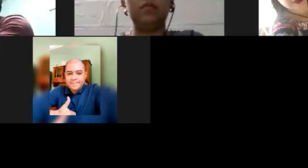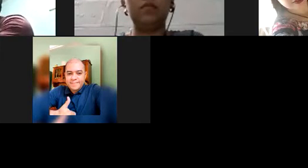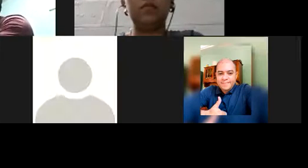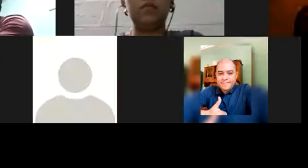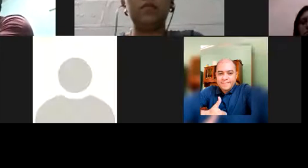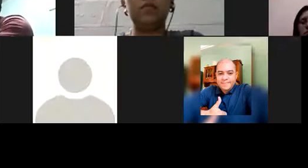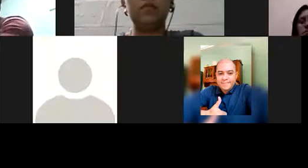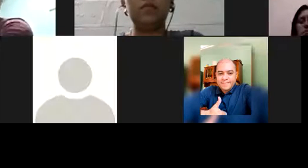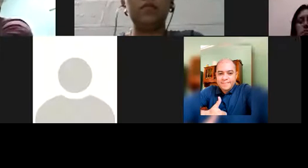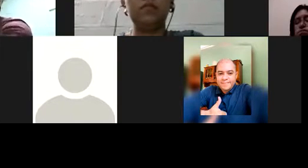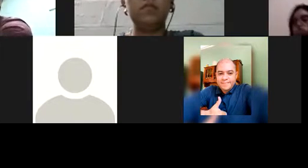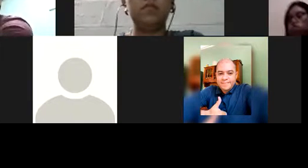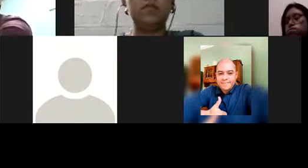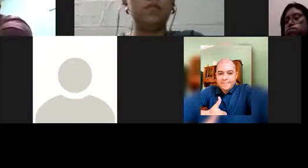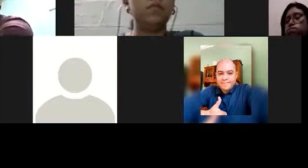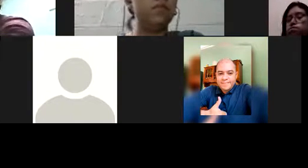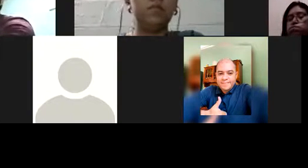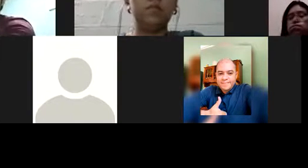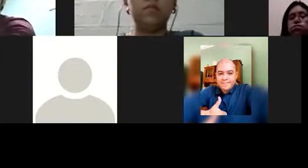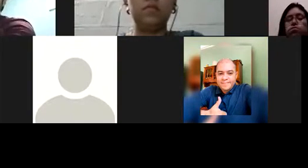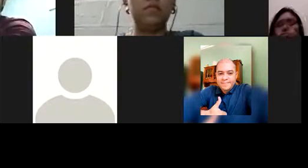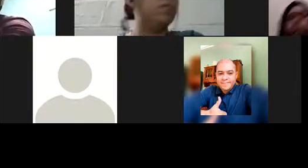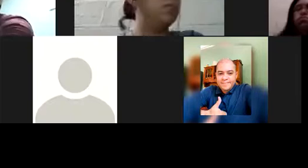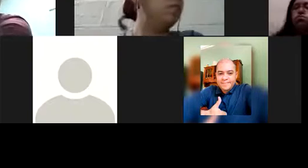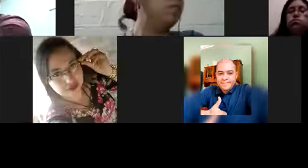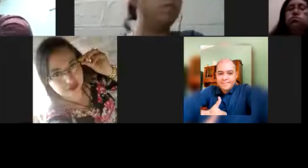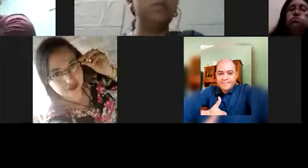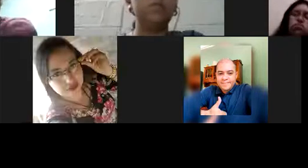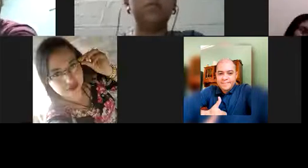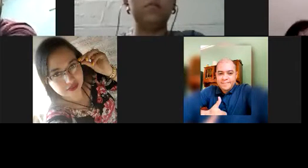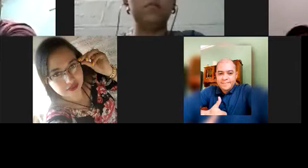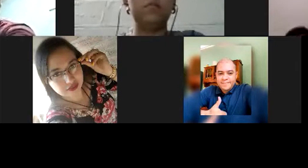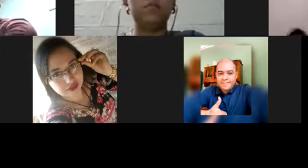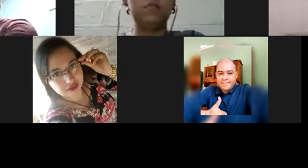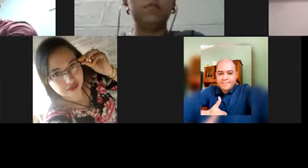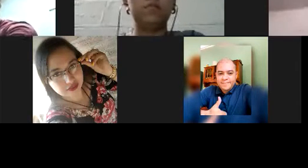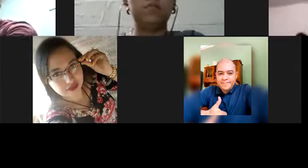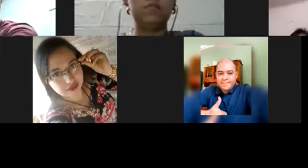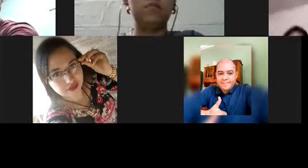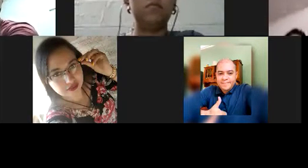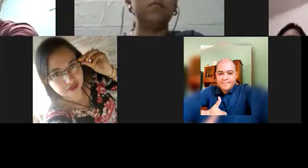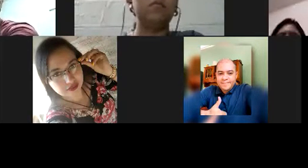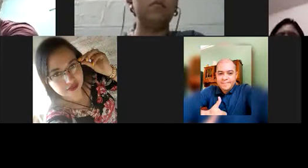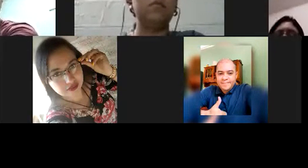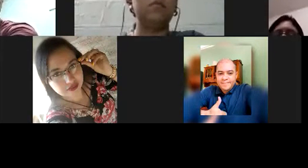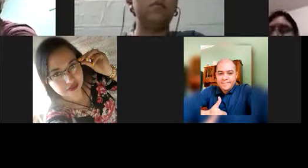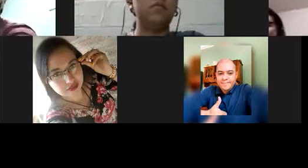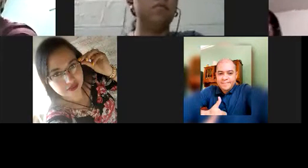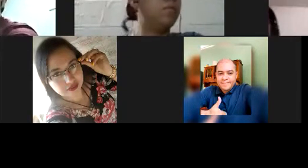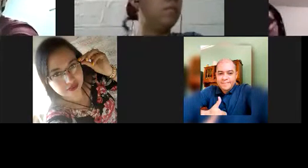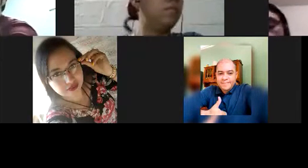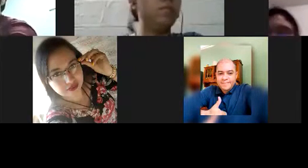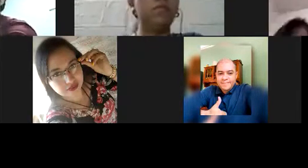I am going to the Atlantis Park in my next vacation.